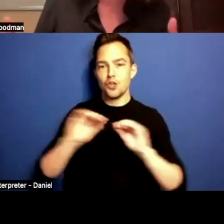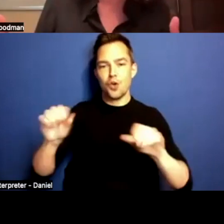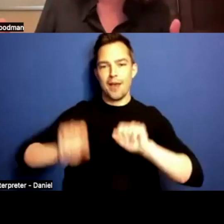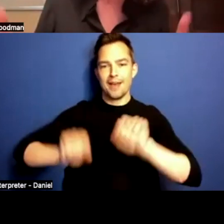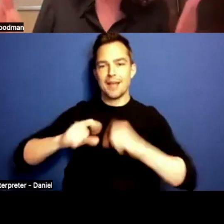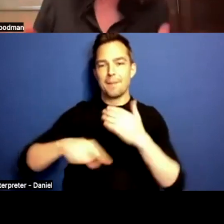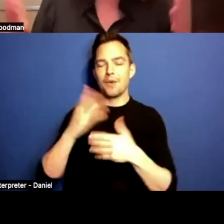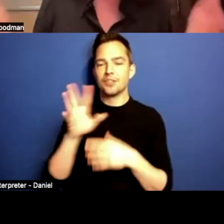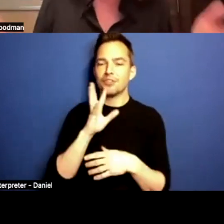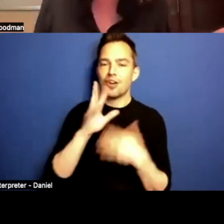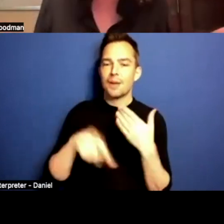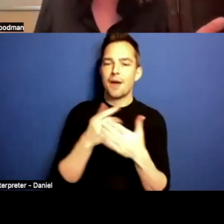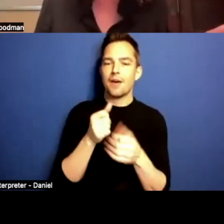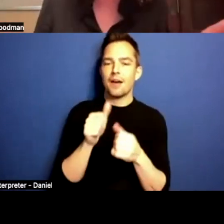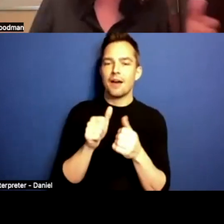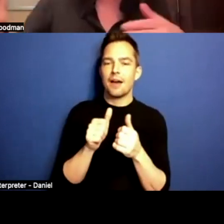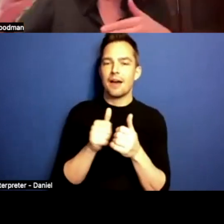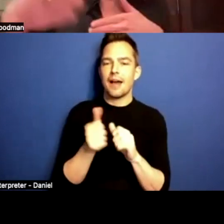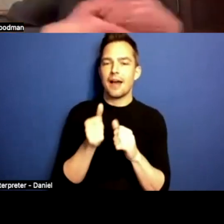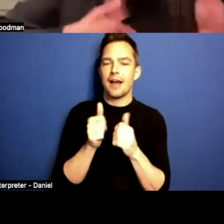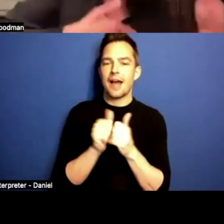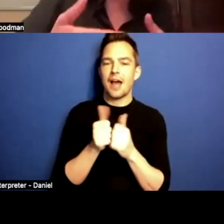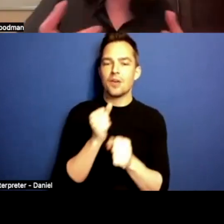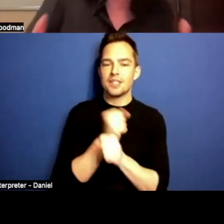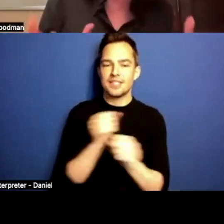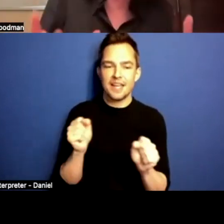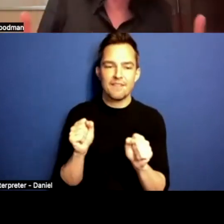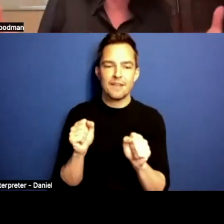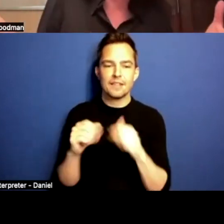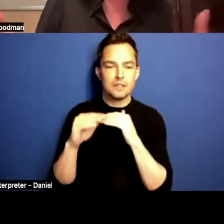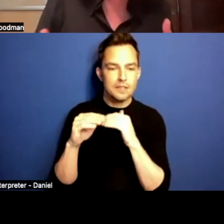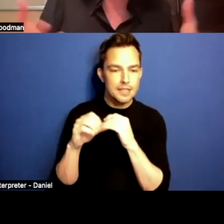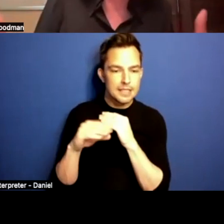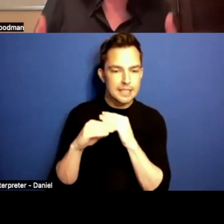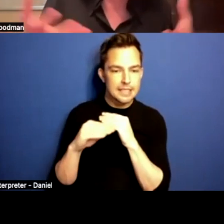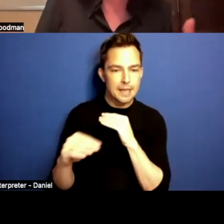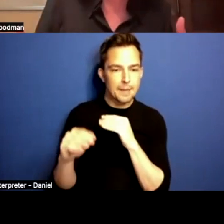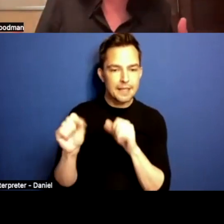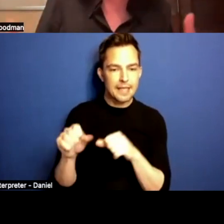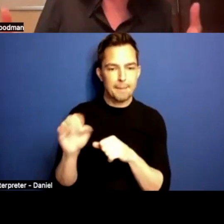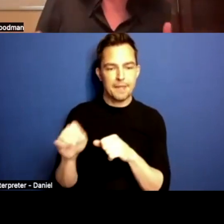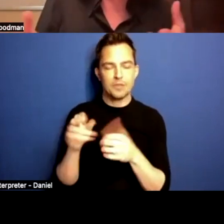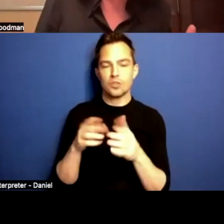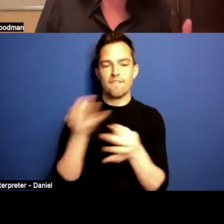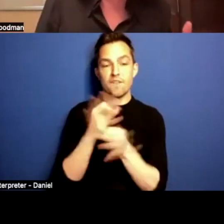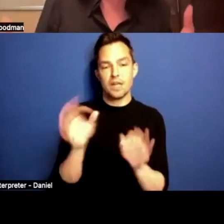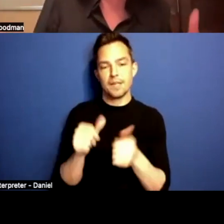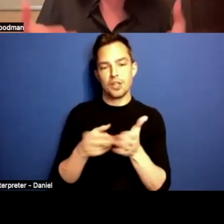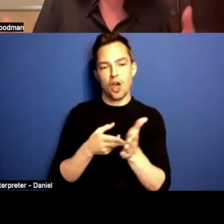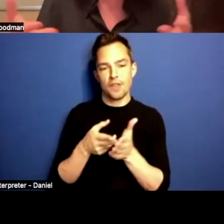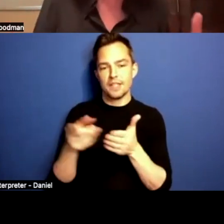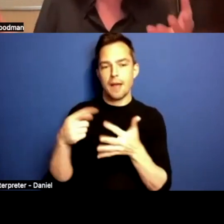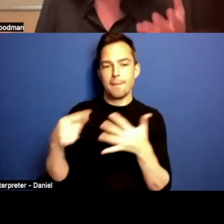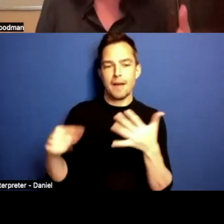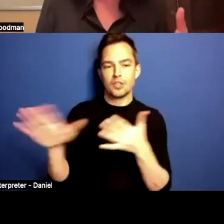talking about how Safe Horizon could improve, what it does well. And there's just like a freedom and authenticity among your advocates that I